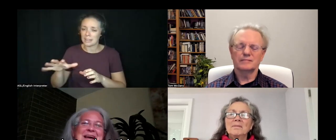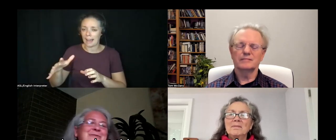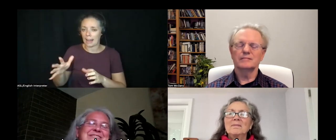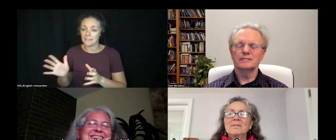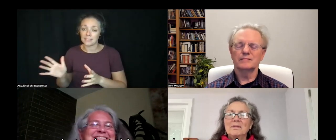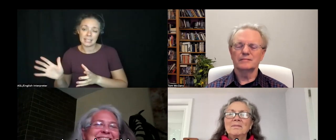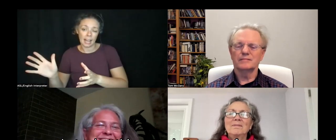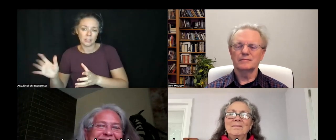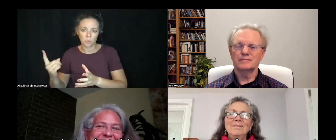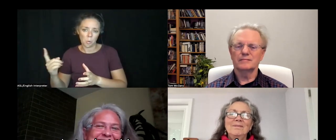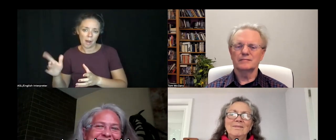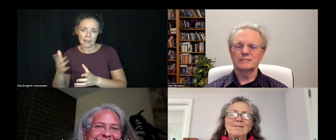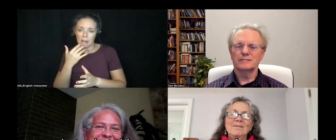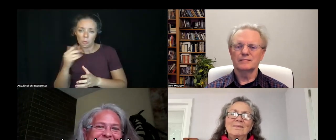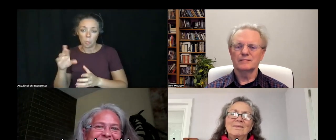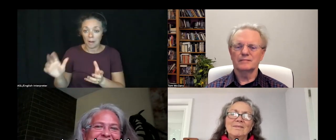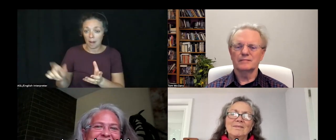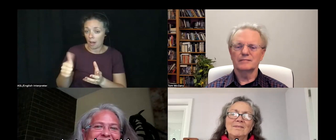to come out.